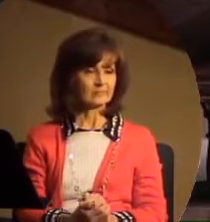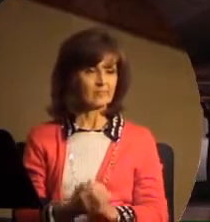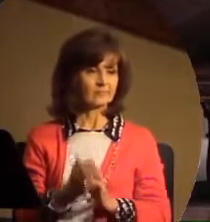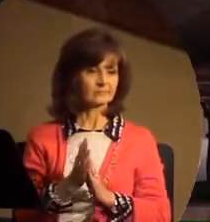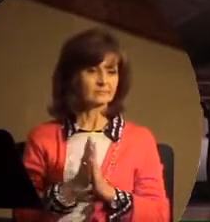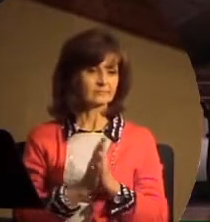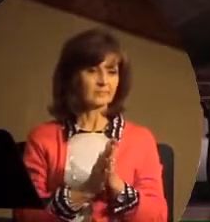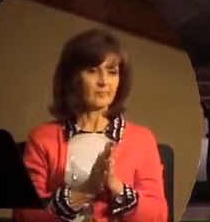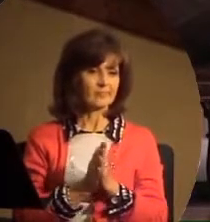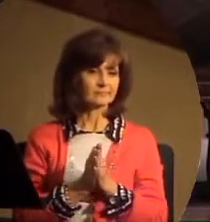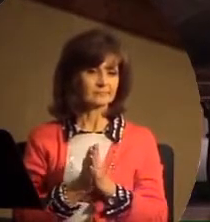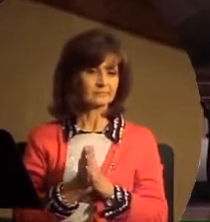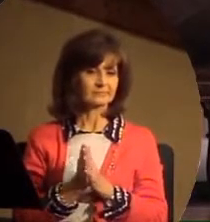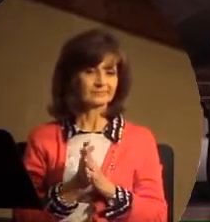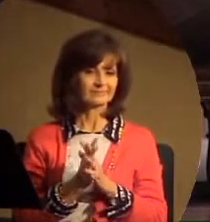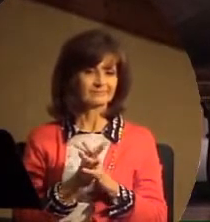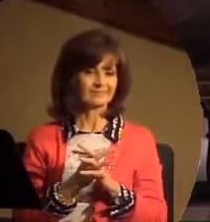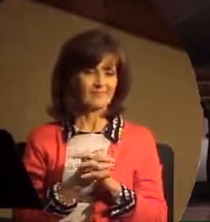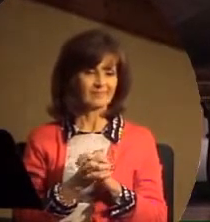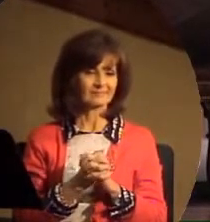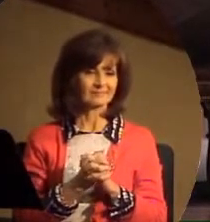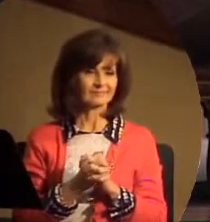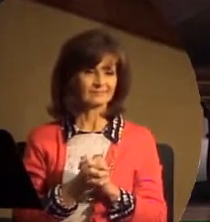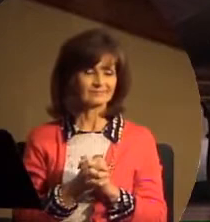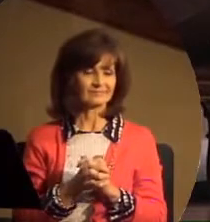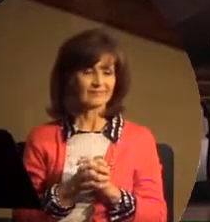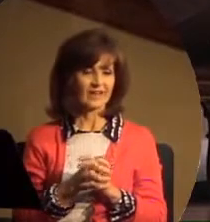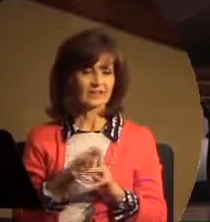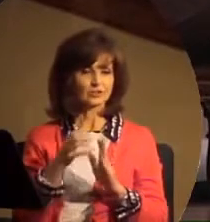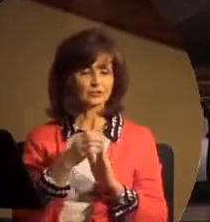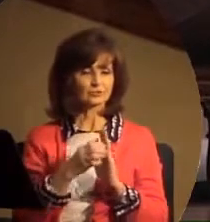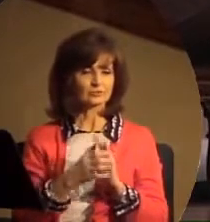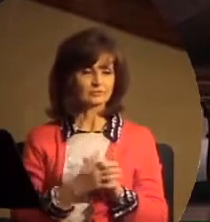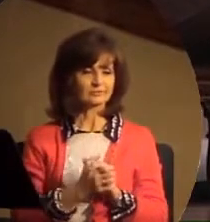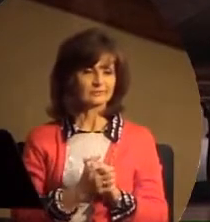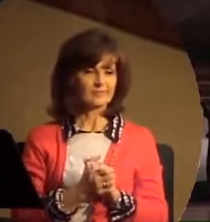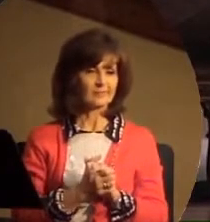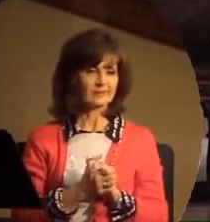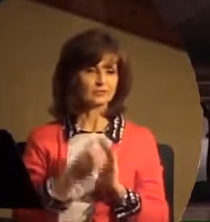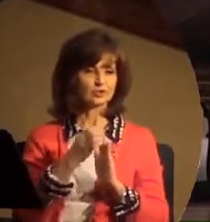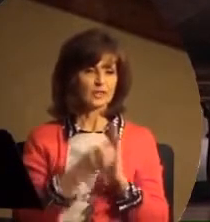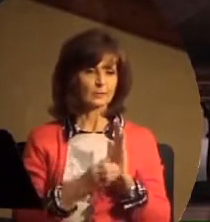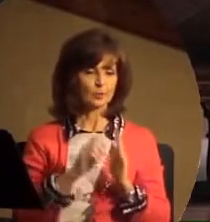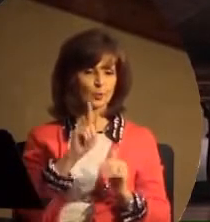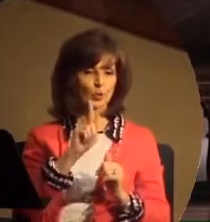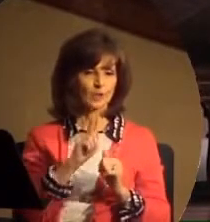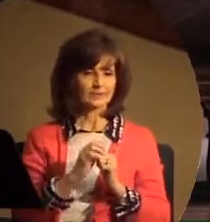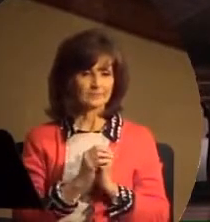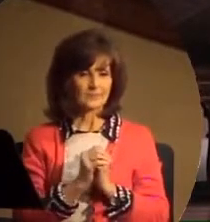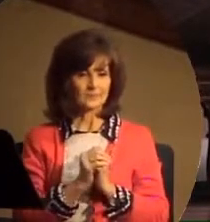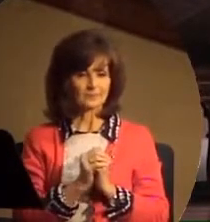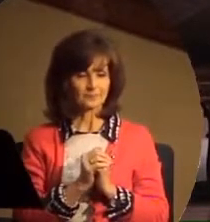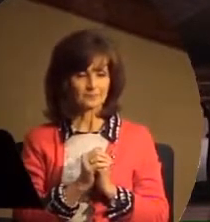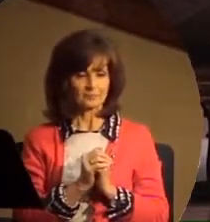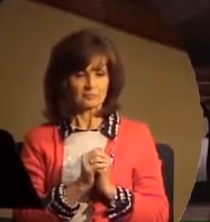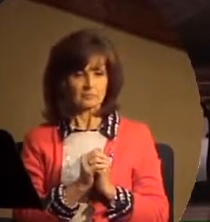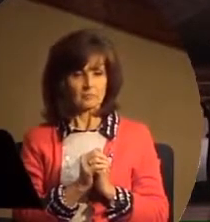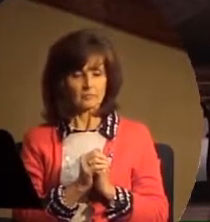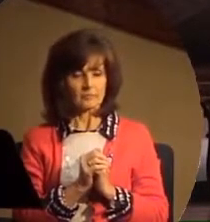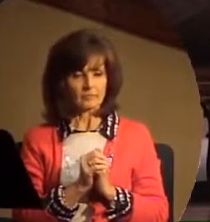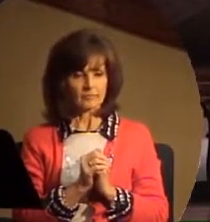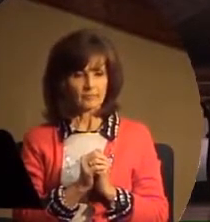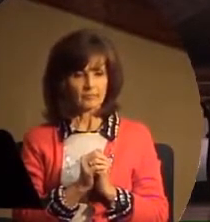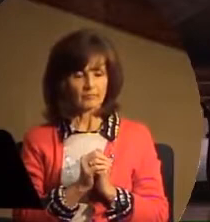back farther than that, that gets kind of few and far between before that, prior to that. I think Brother